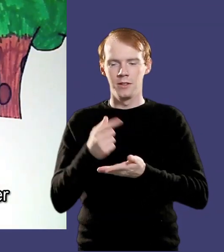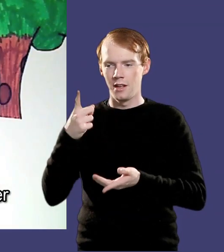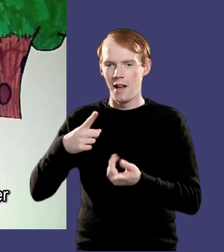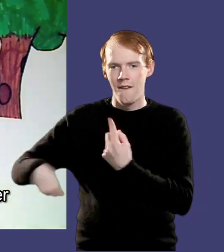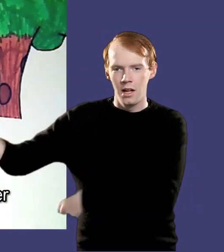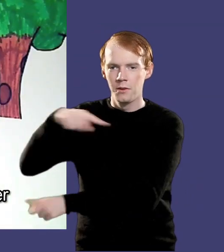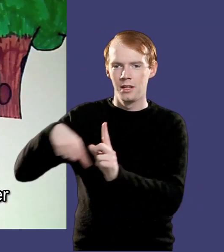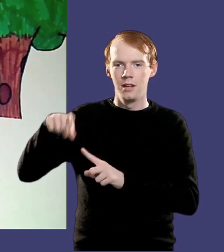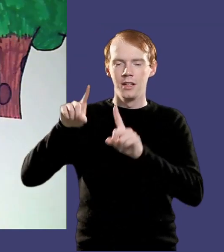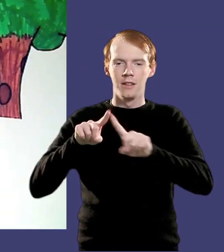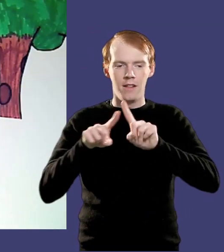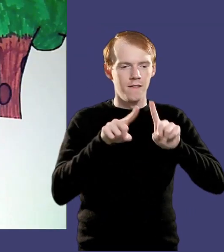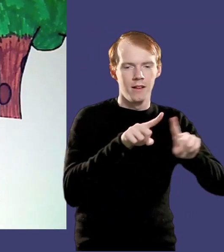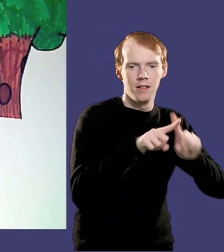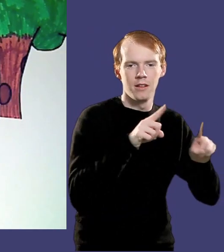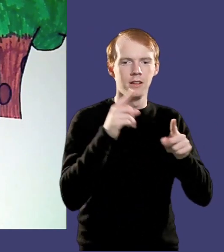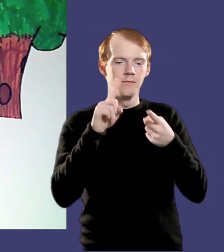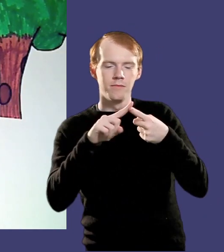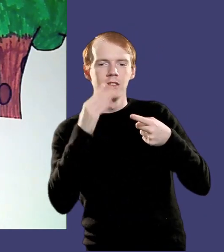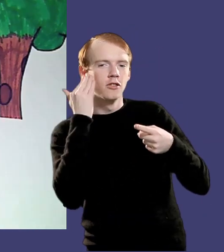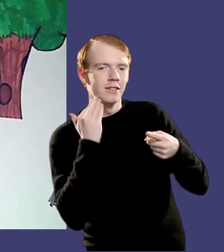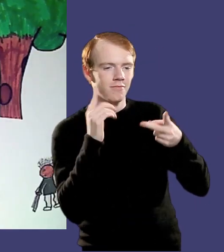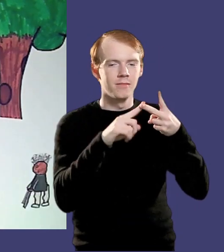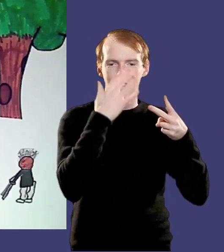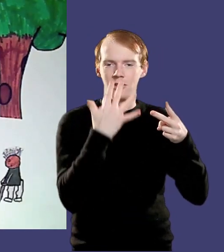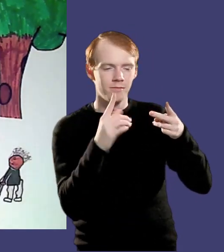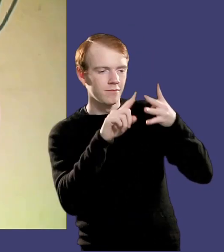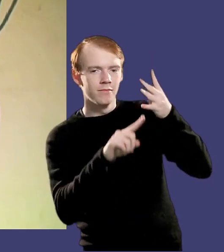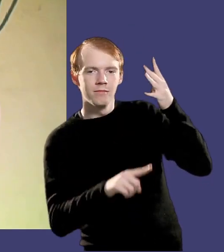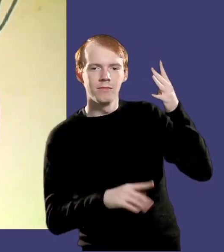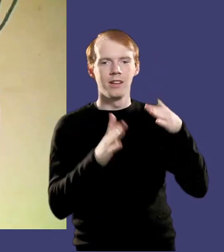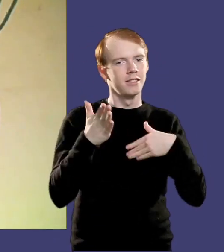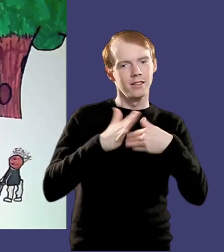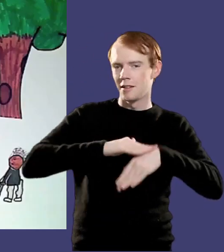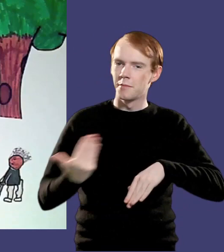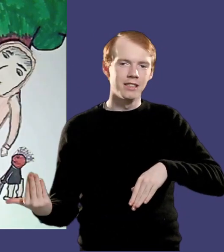Help everyone to include each other, no matter how different we all are.